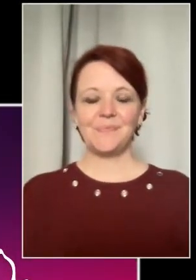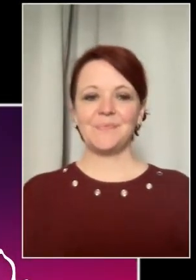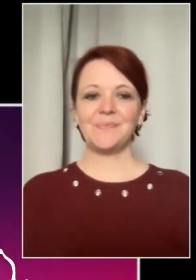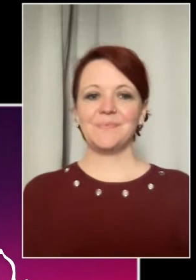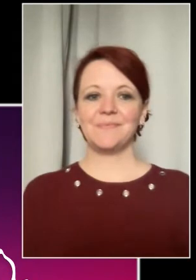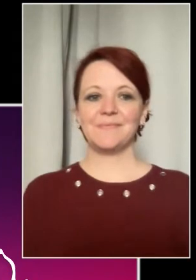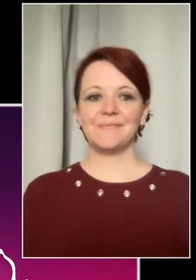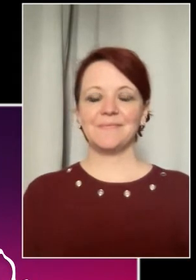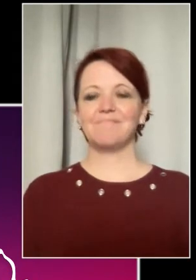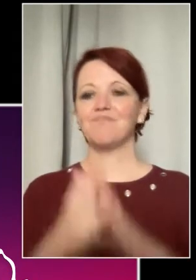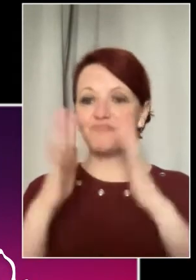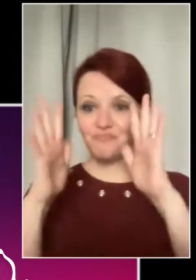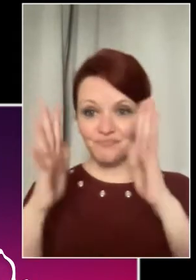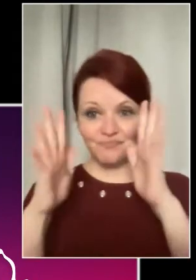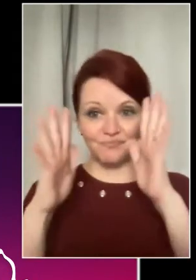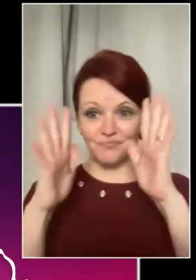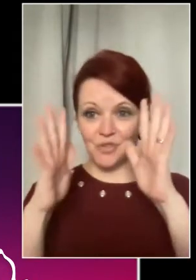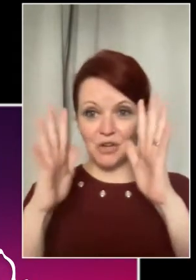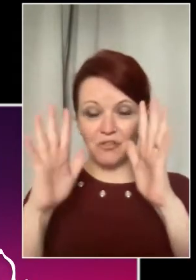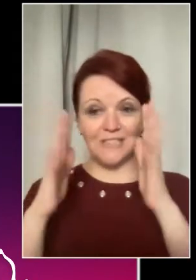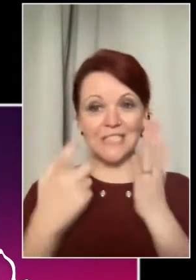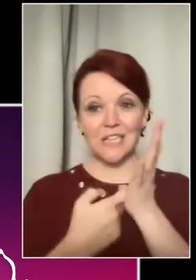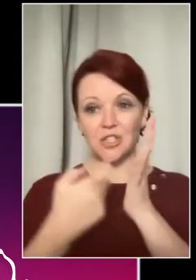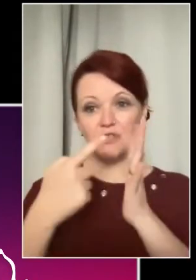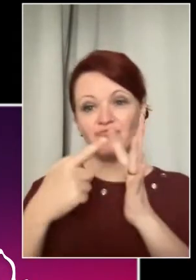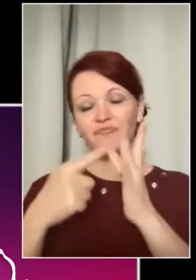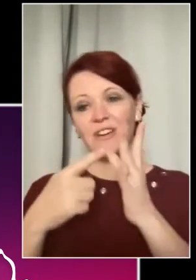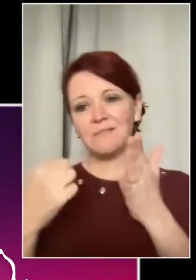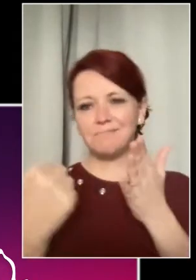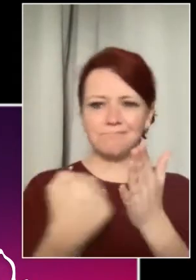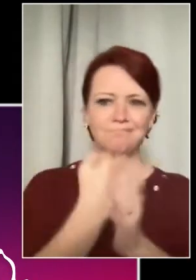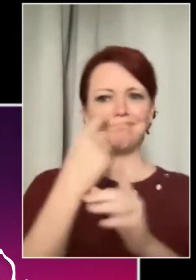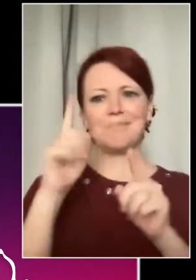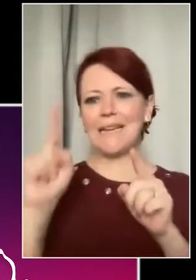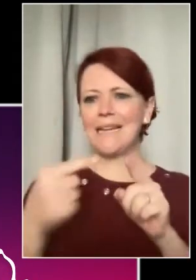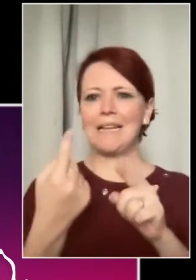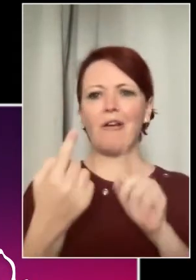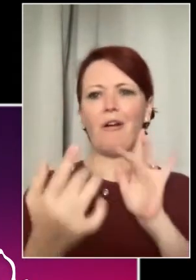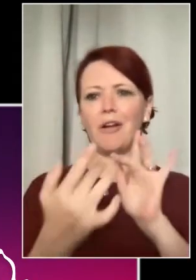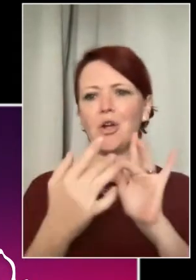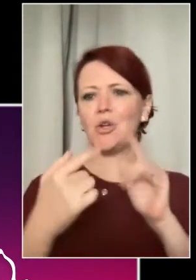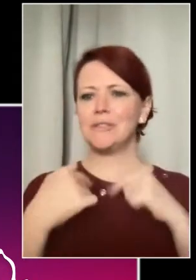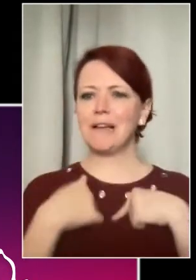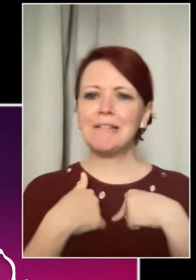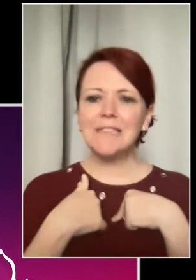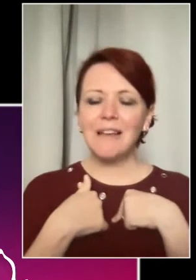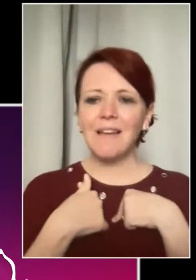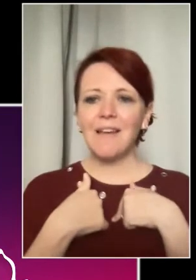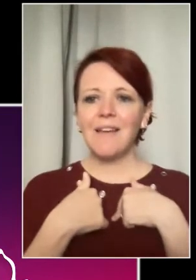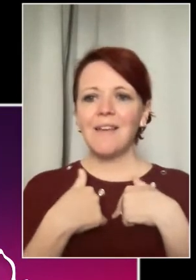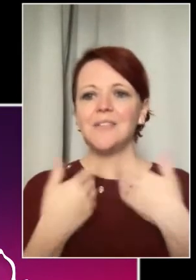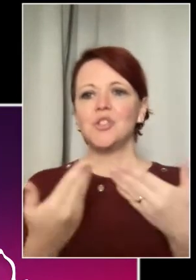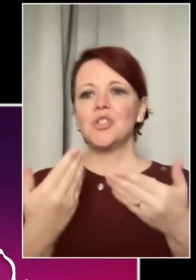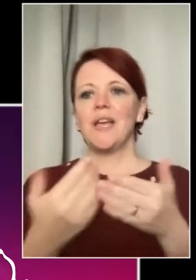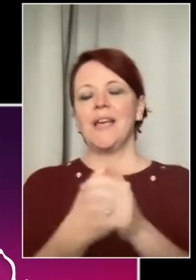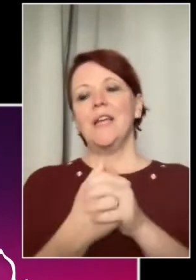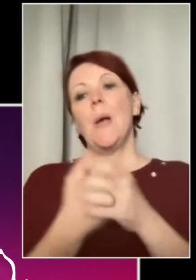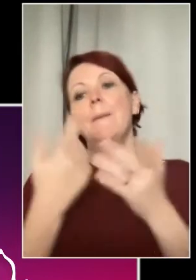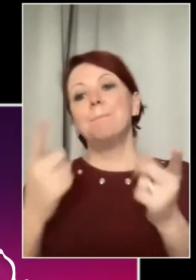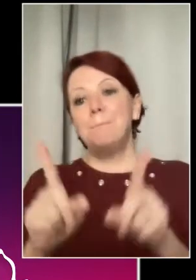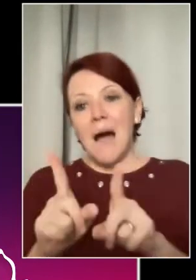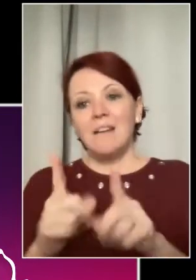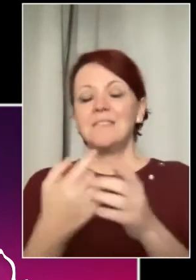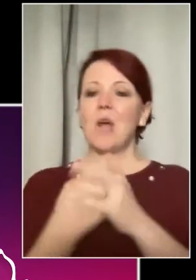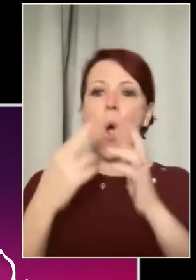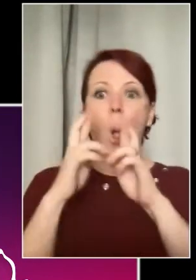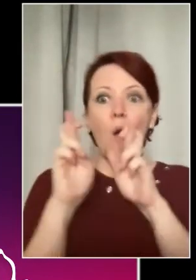Okay, massive congratulations to Rio. Sadly, he won't be able to join us live at the ceremony, but I'm sure that he'll be